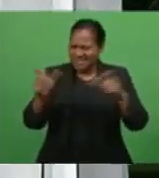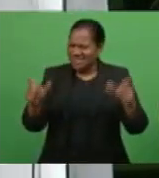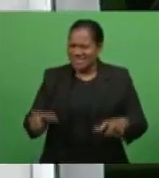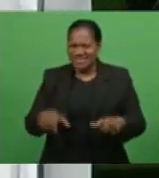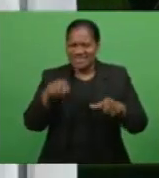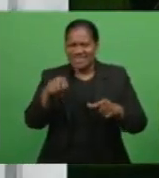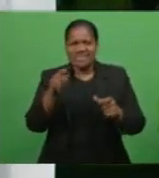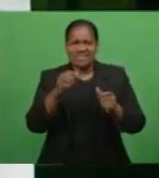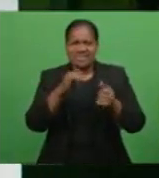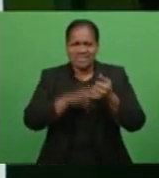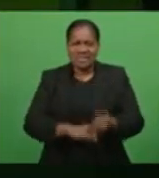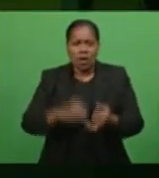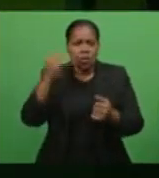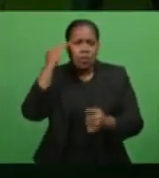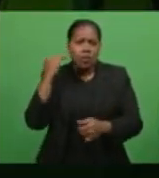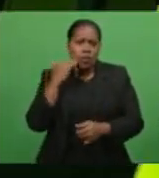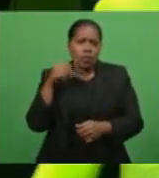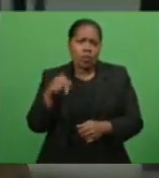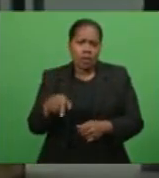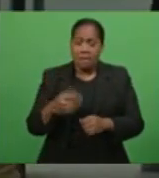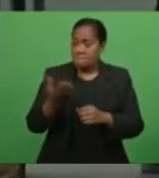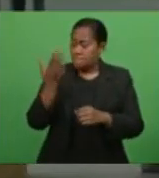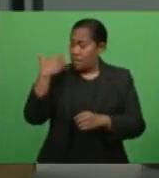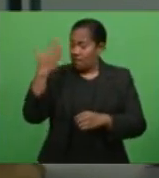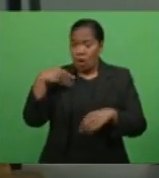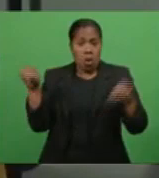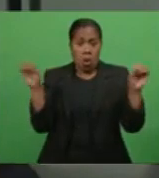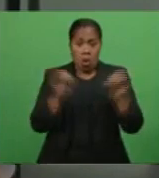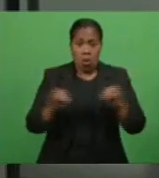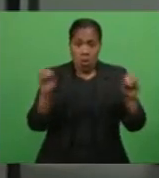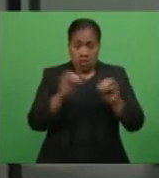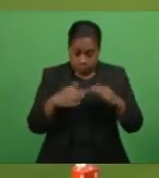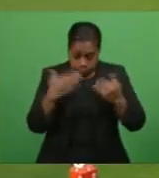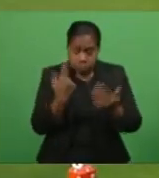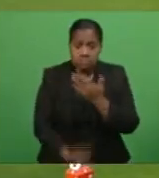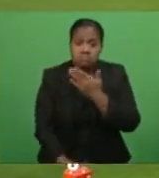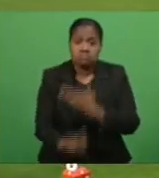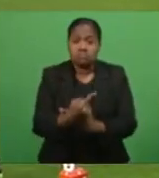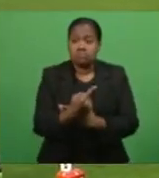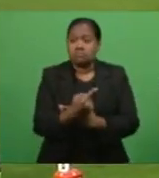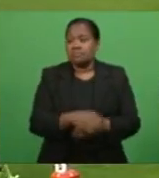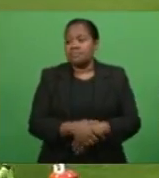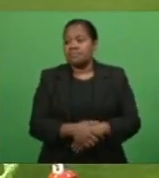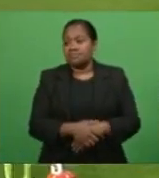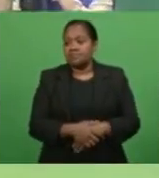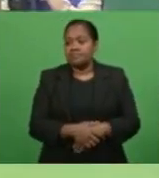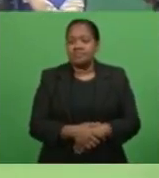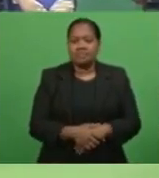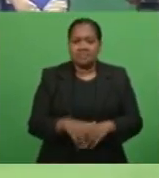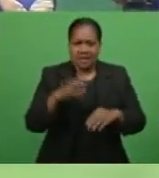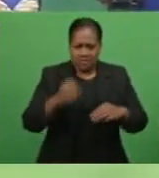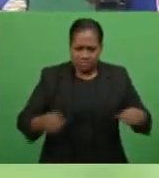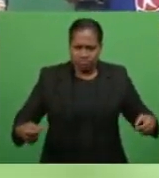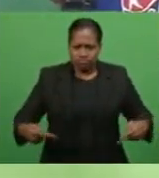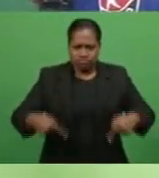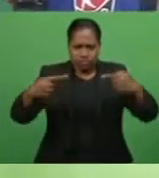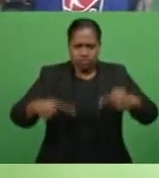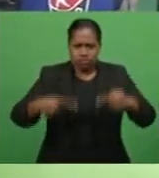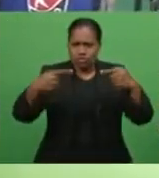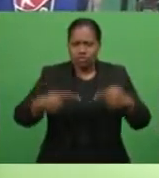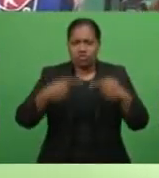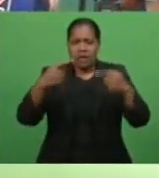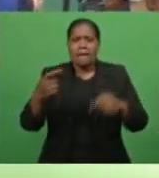Like never before, its pinnacle competition going global, with the match between Jeonbuk and Suwon broadcast on Twitter